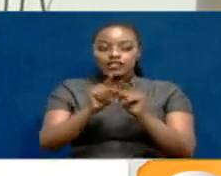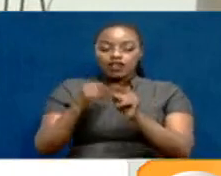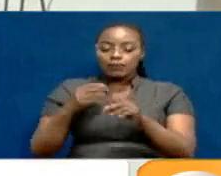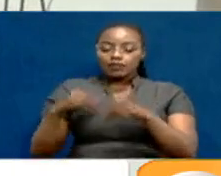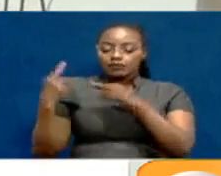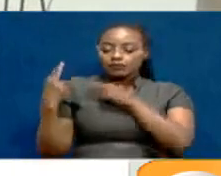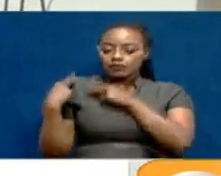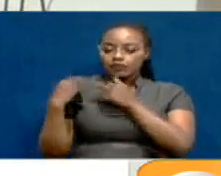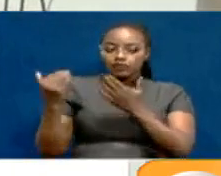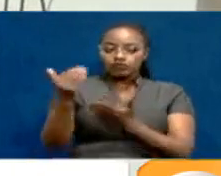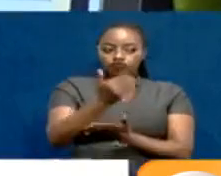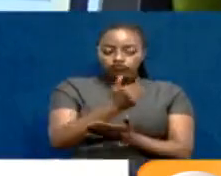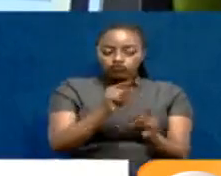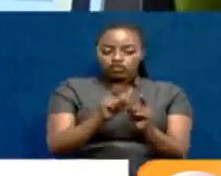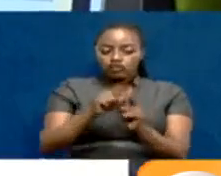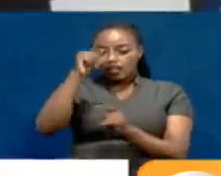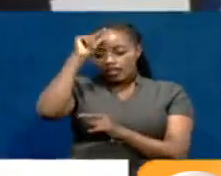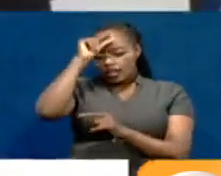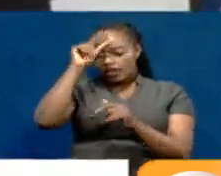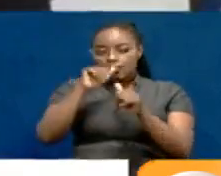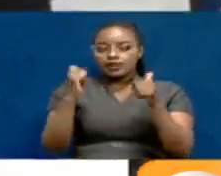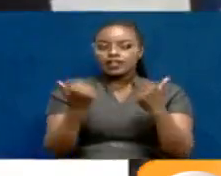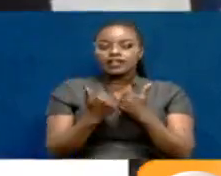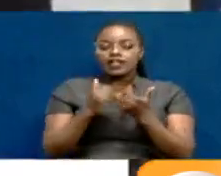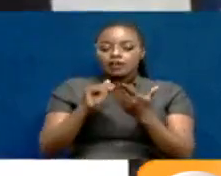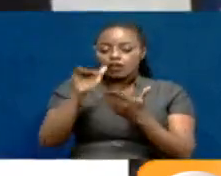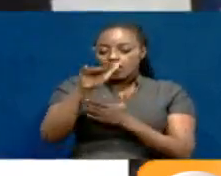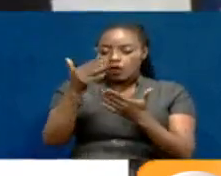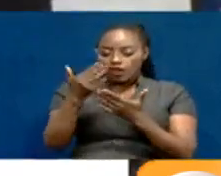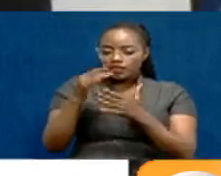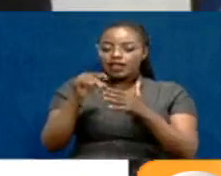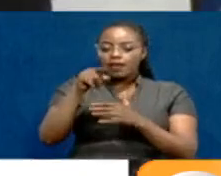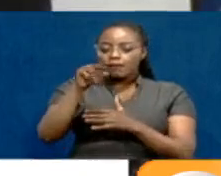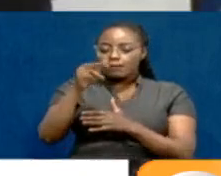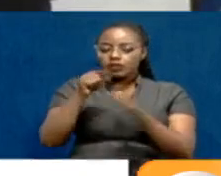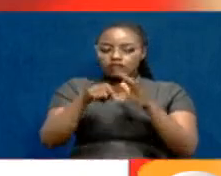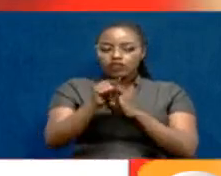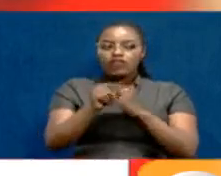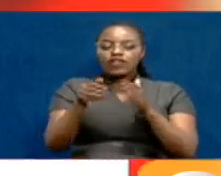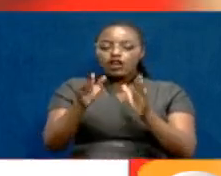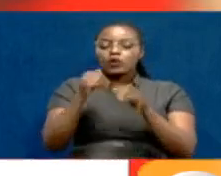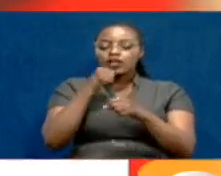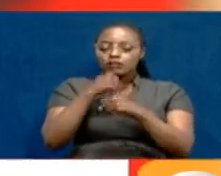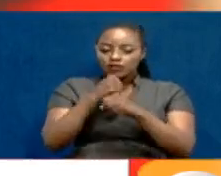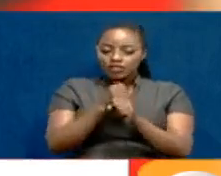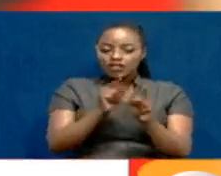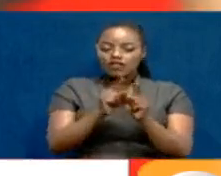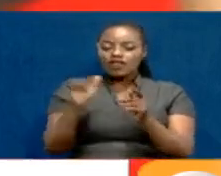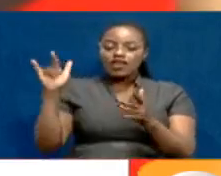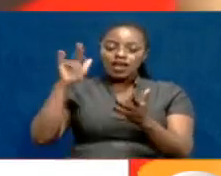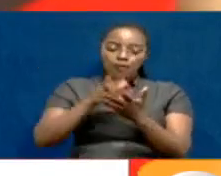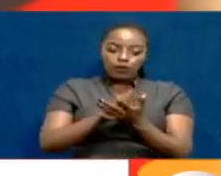to collect revenues on behalf of other government agencies, mainly at the ports of entry. This include road maintenance levy, airport